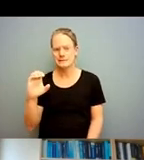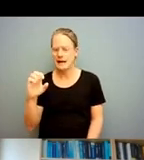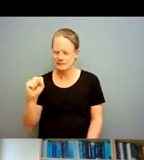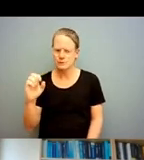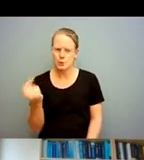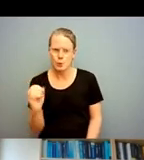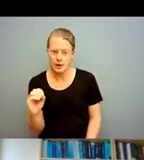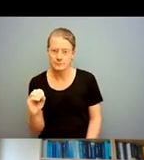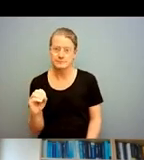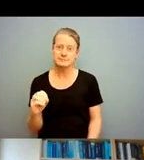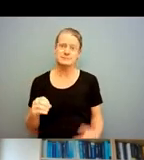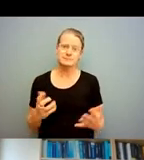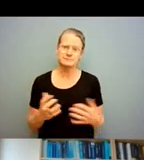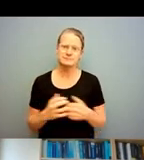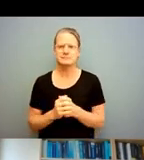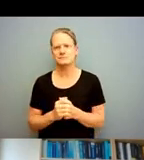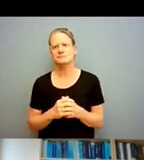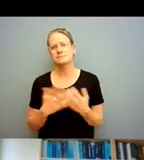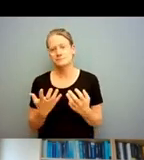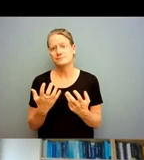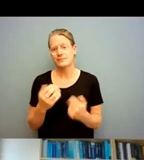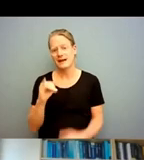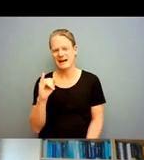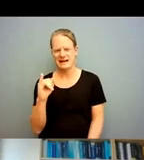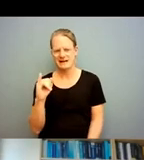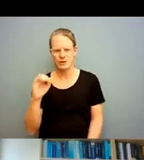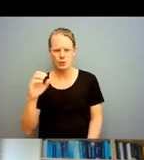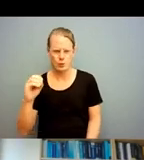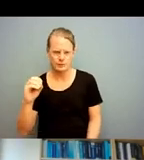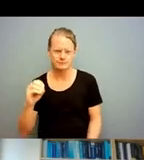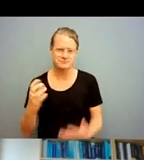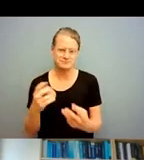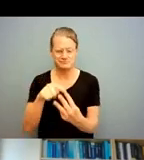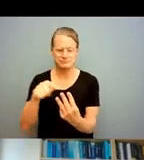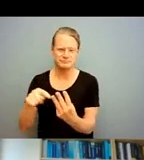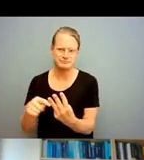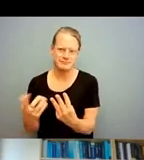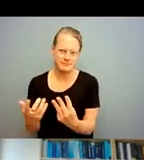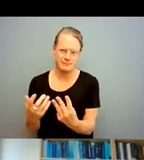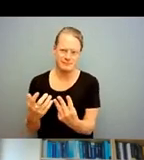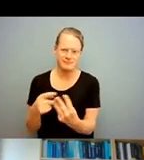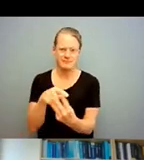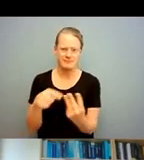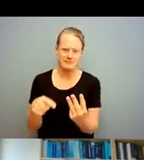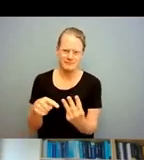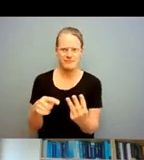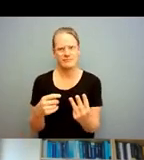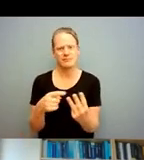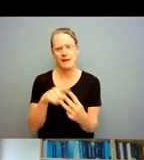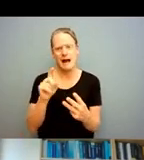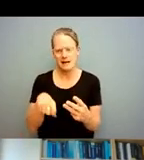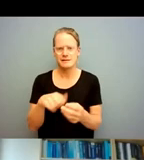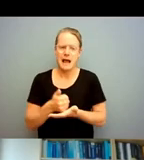sure that both the human rights conventions, but also the UN declaration is